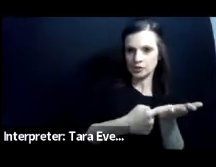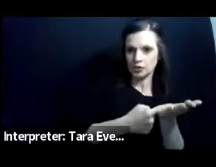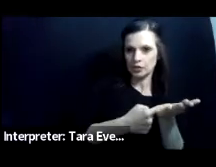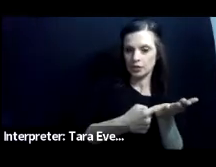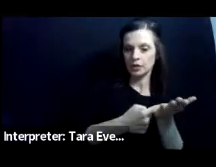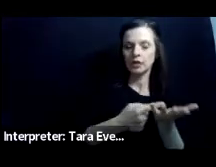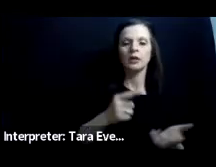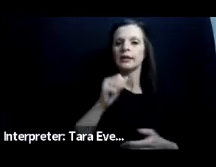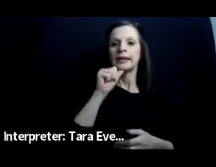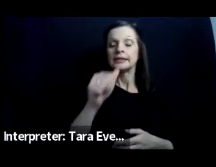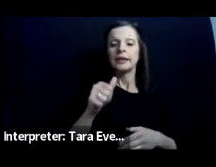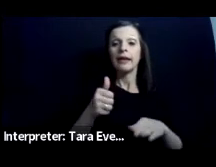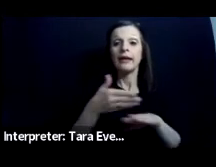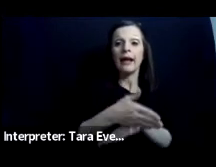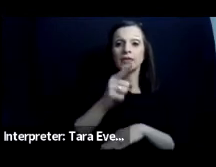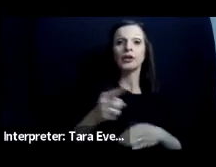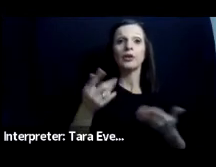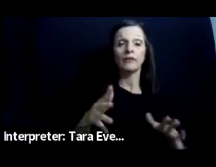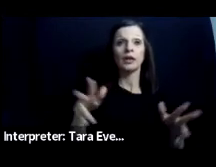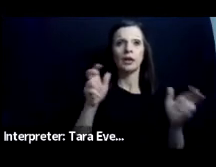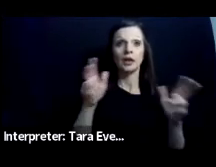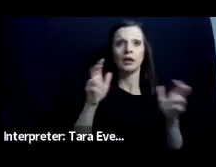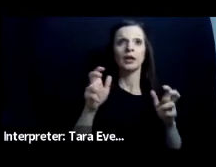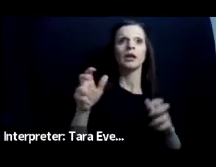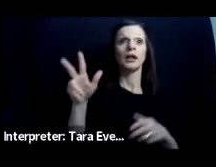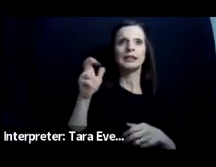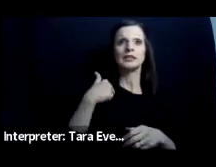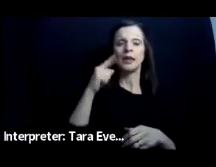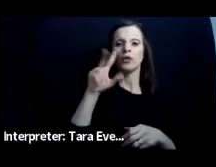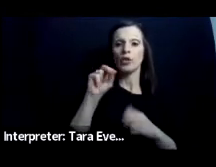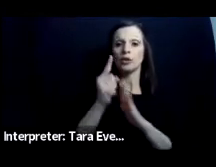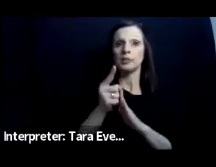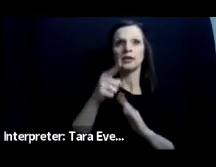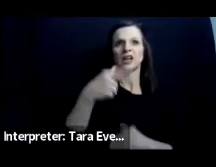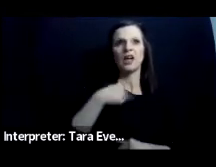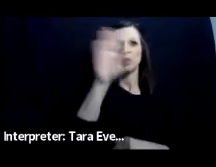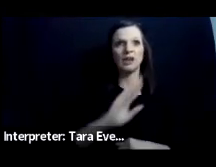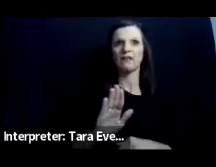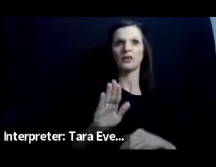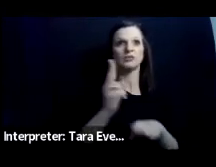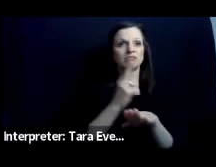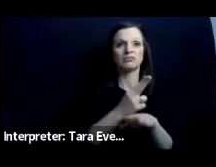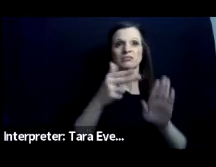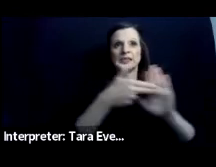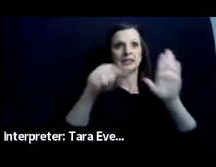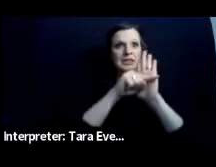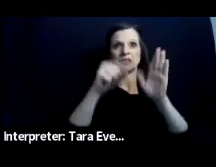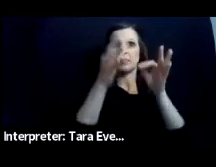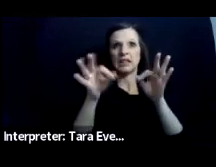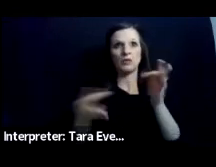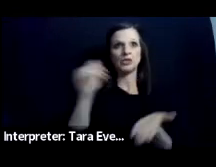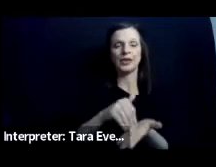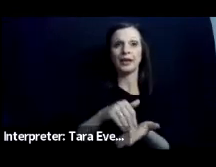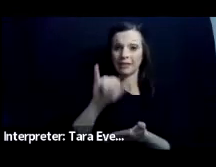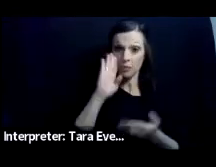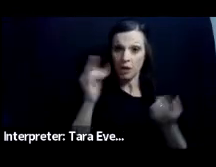listened to me for 30 minutes, you'll never use stigmatizing language again. That ain't gonna happen. I've been doing trainings like this for a little over 10